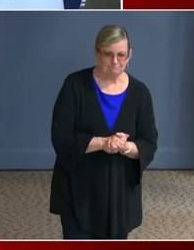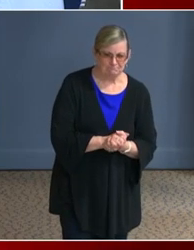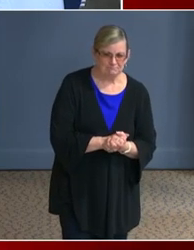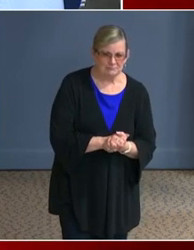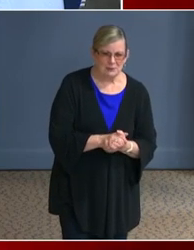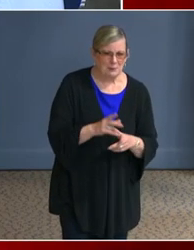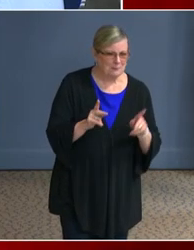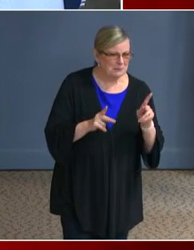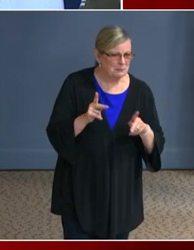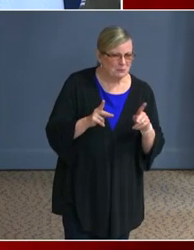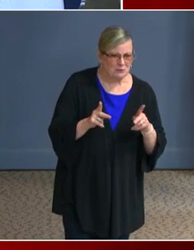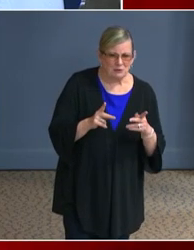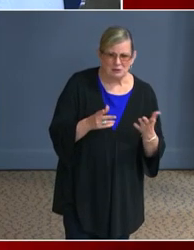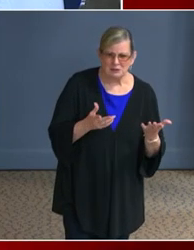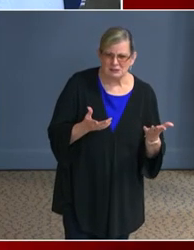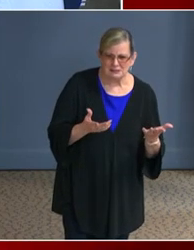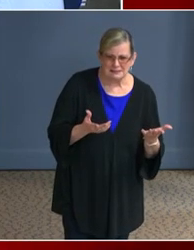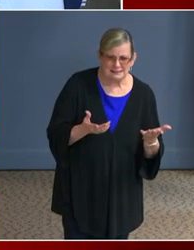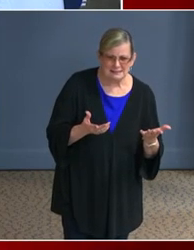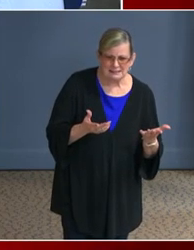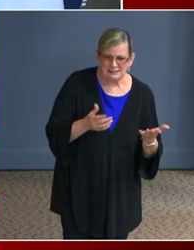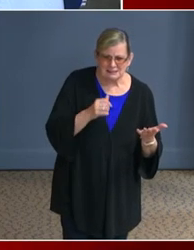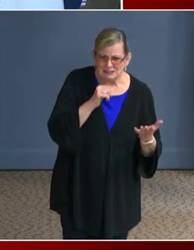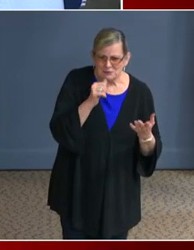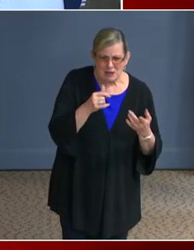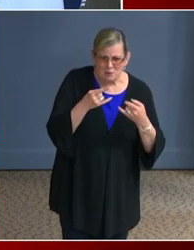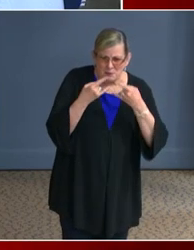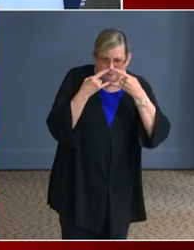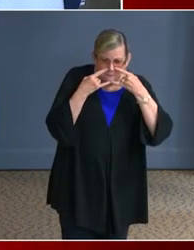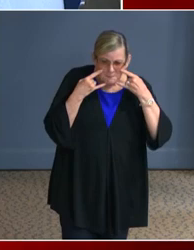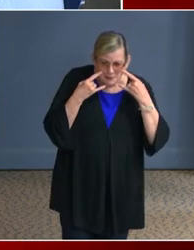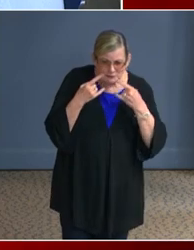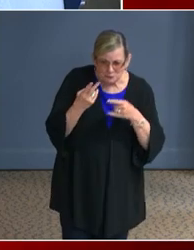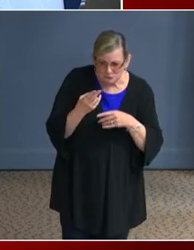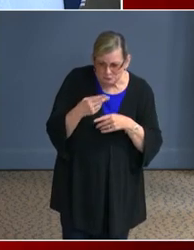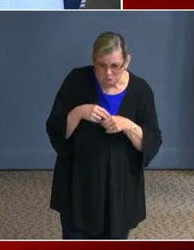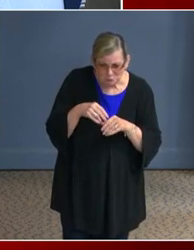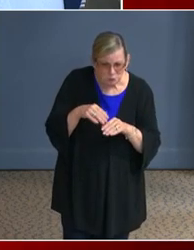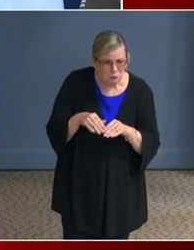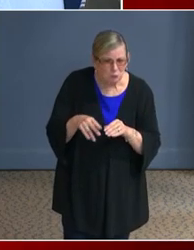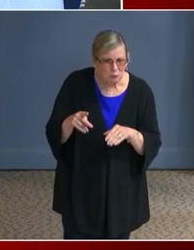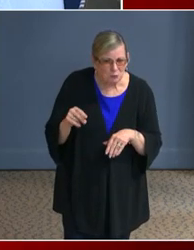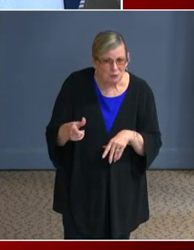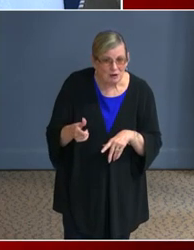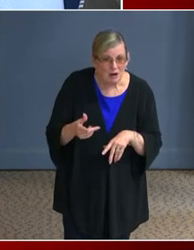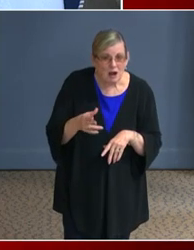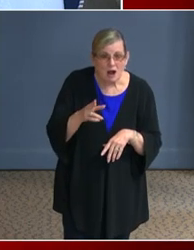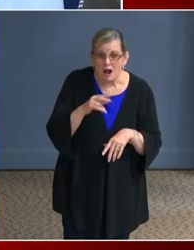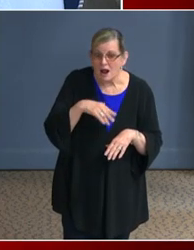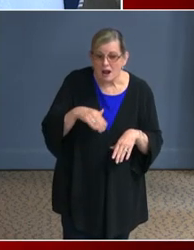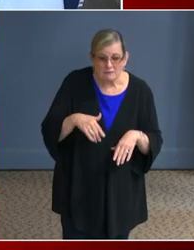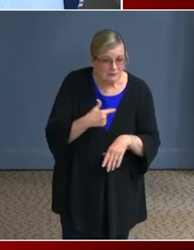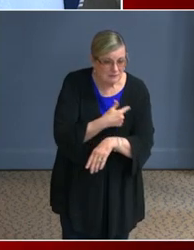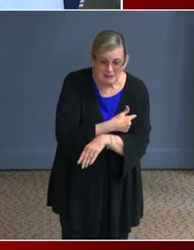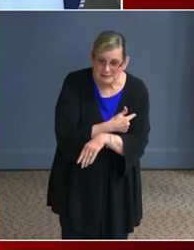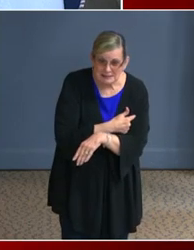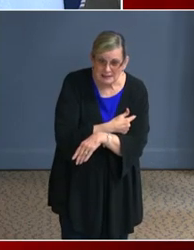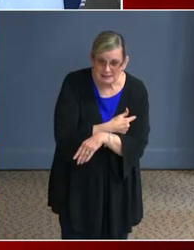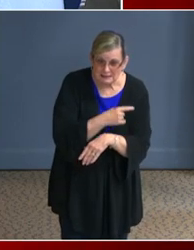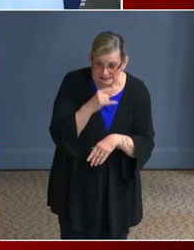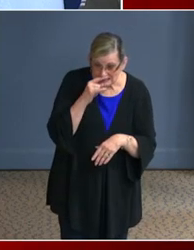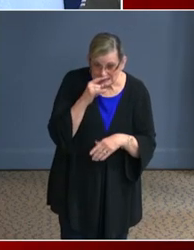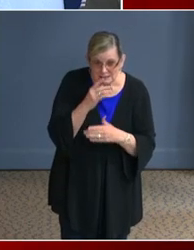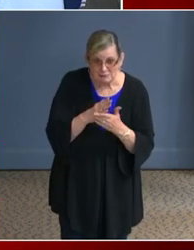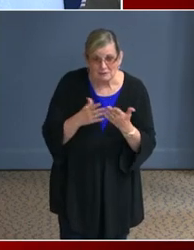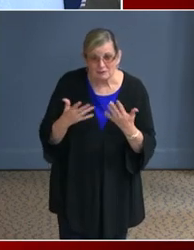people aren't going to be masked in swimming pools, right? So the fact that you have unvaccinated kids, some too